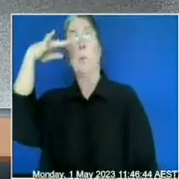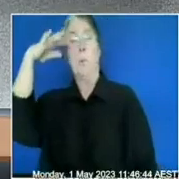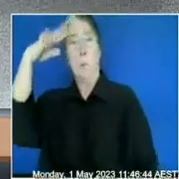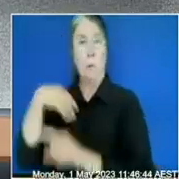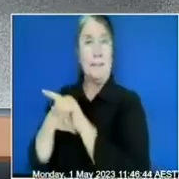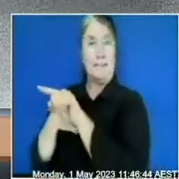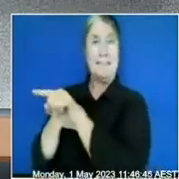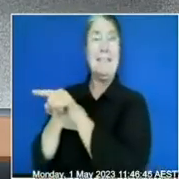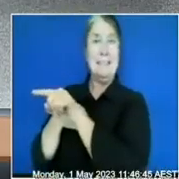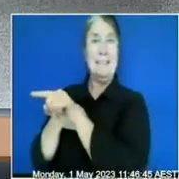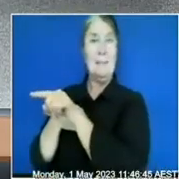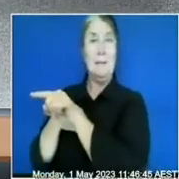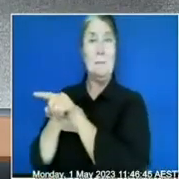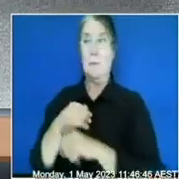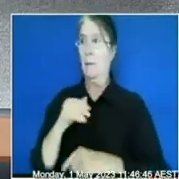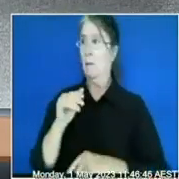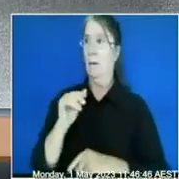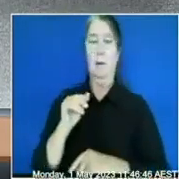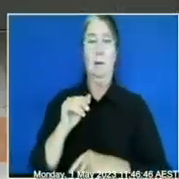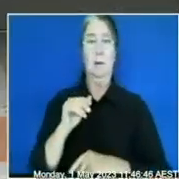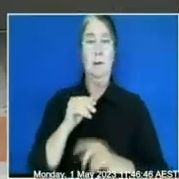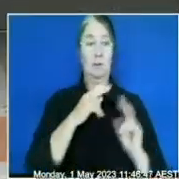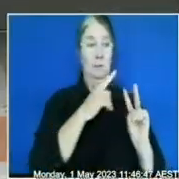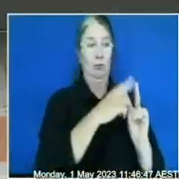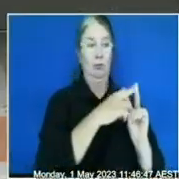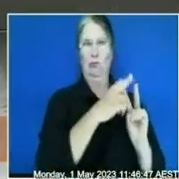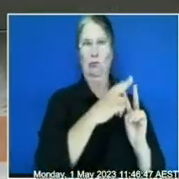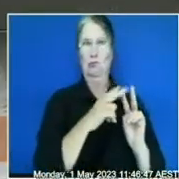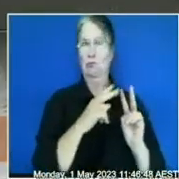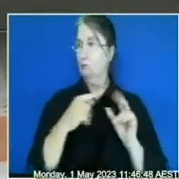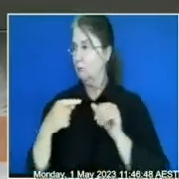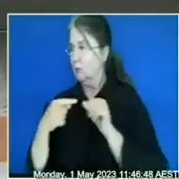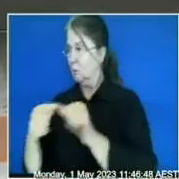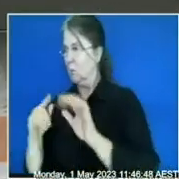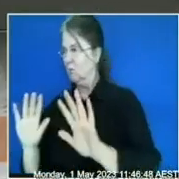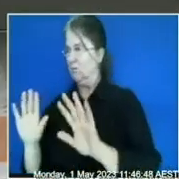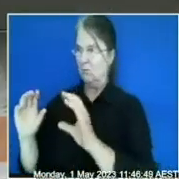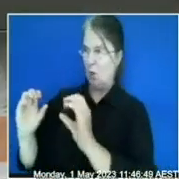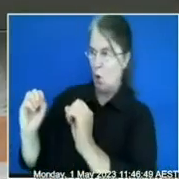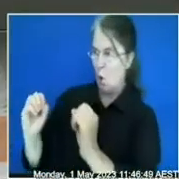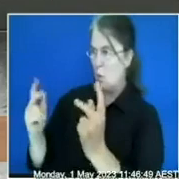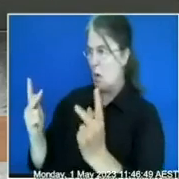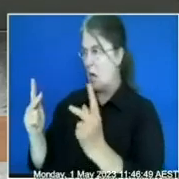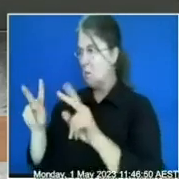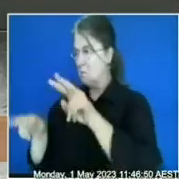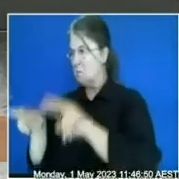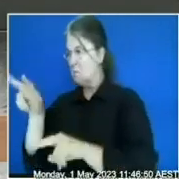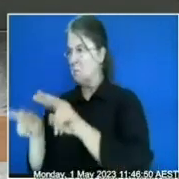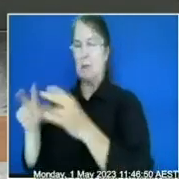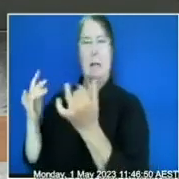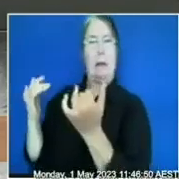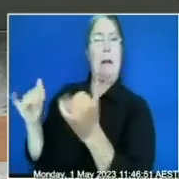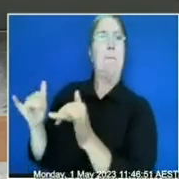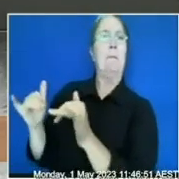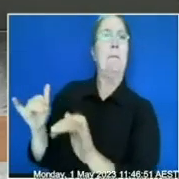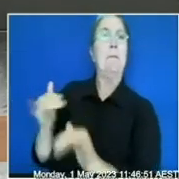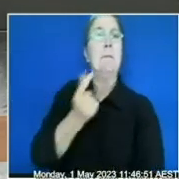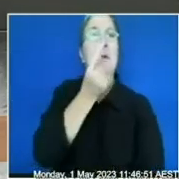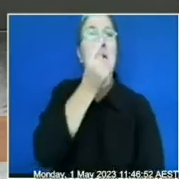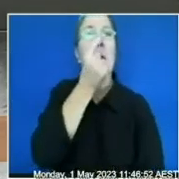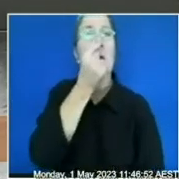although there is a role envisaged for Victoria Police and Ambulance Victoria